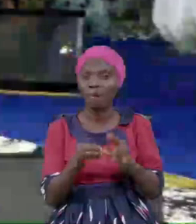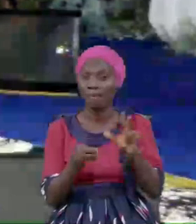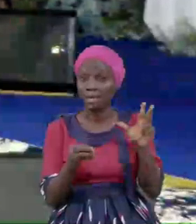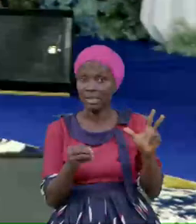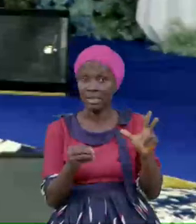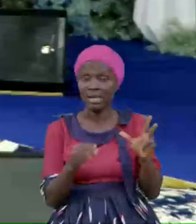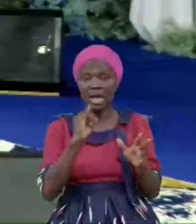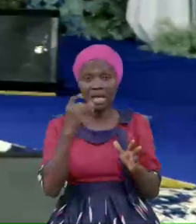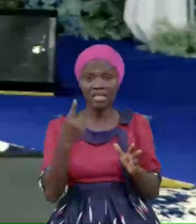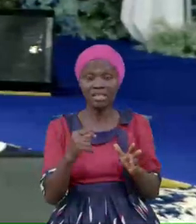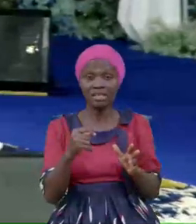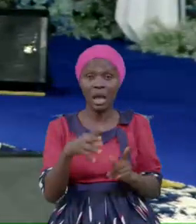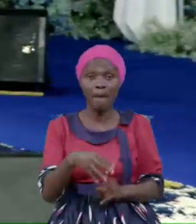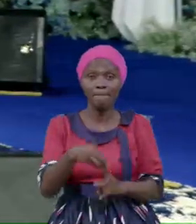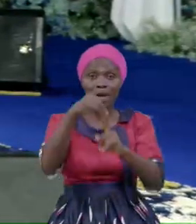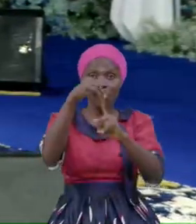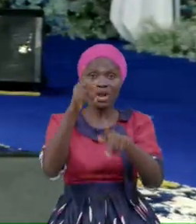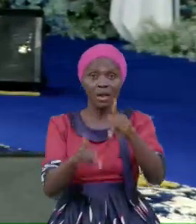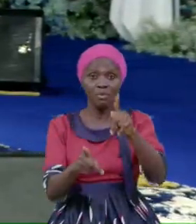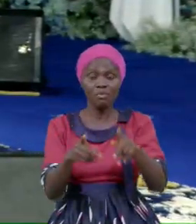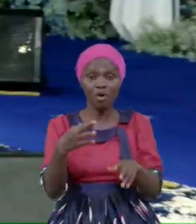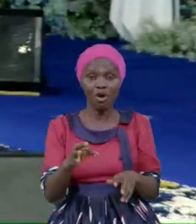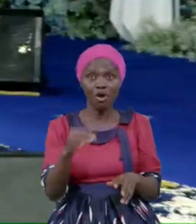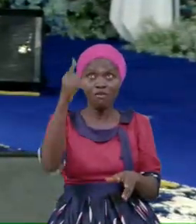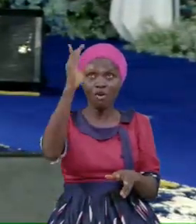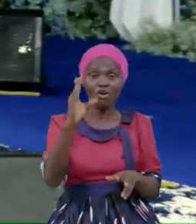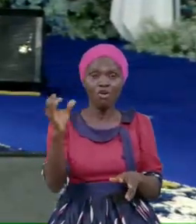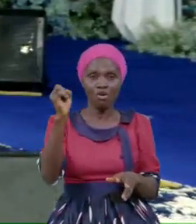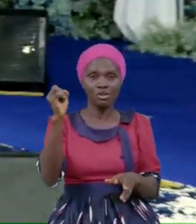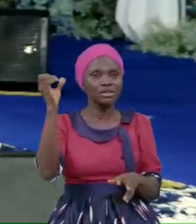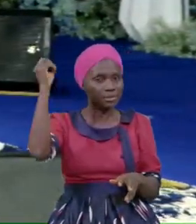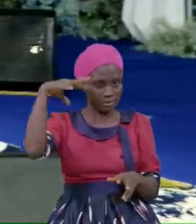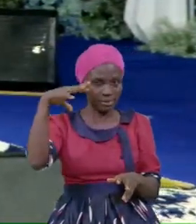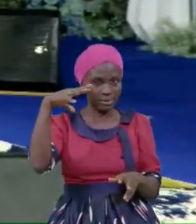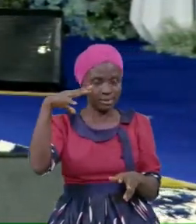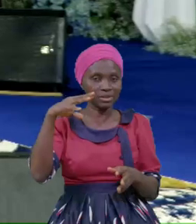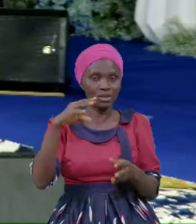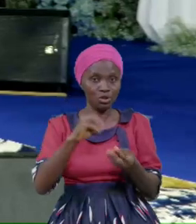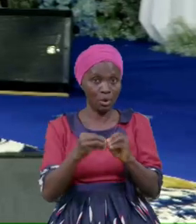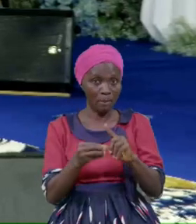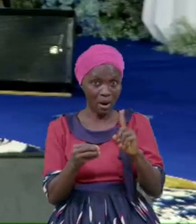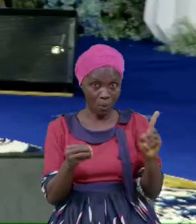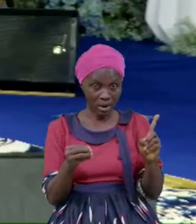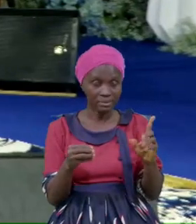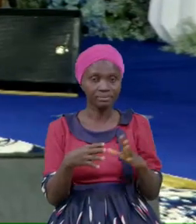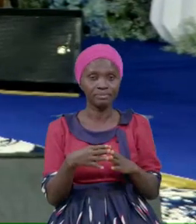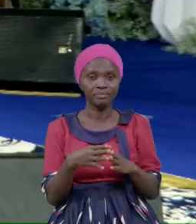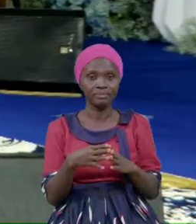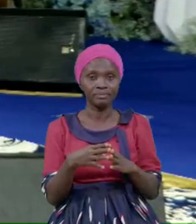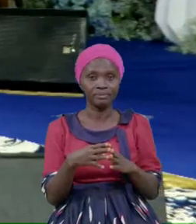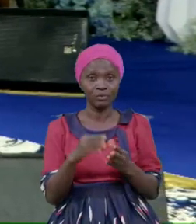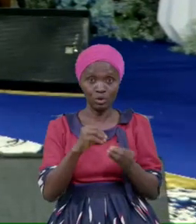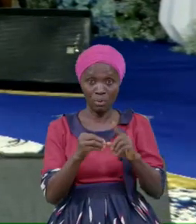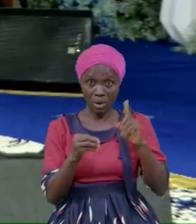people of God's grace. Look at number one. Number one, we're looking at the